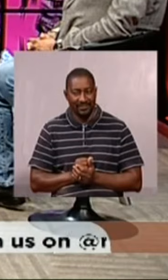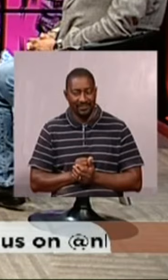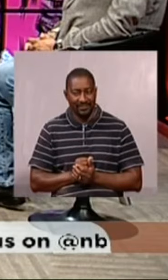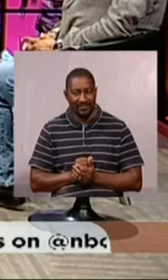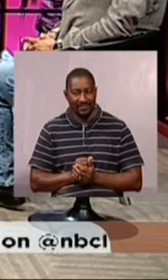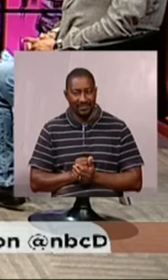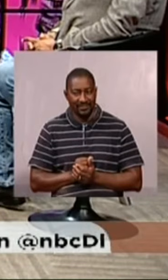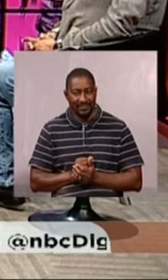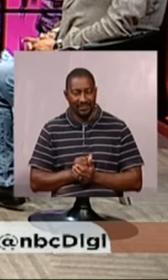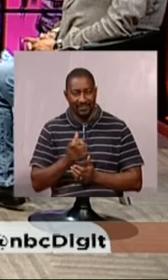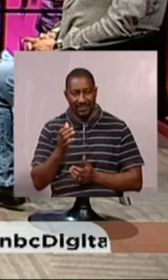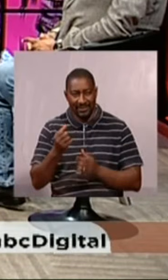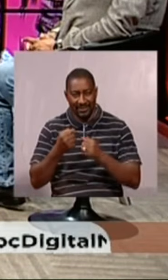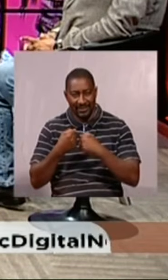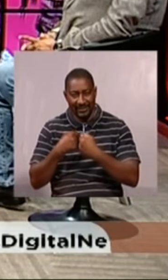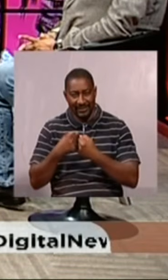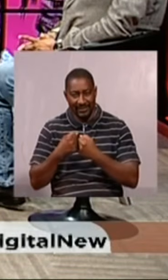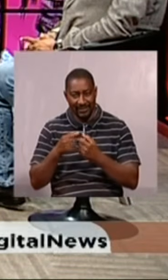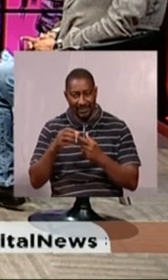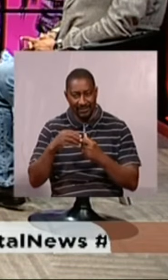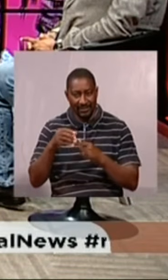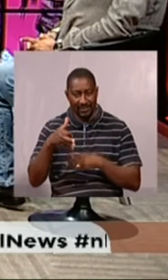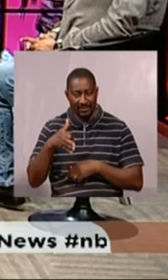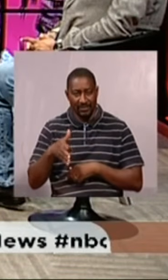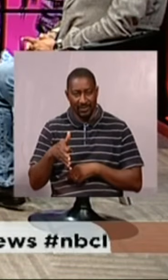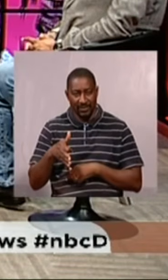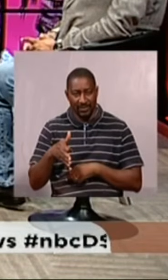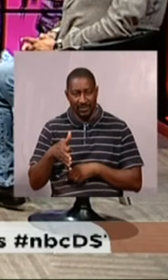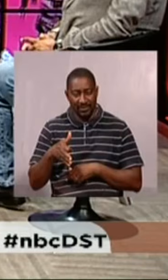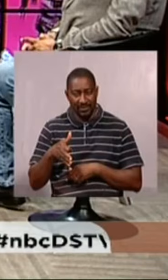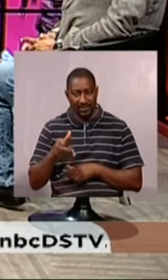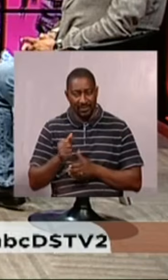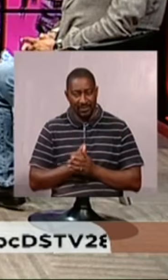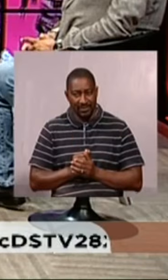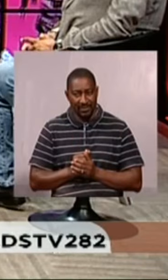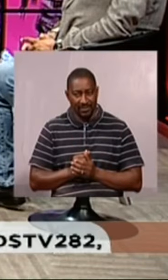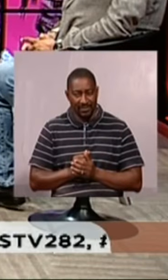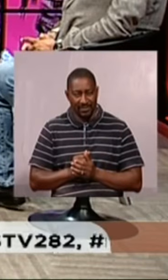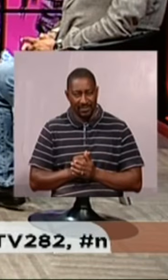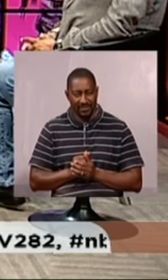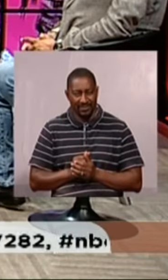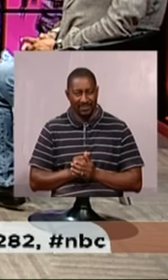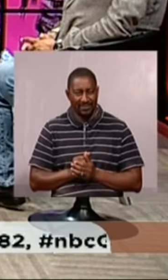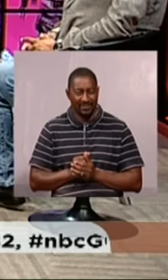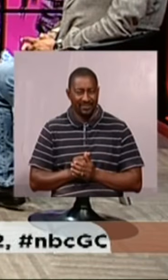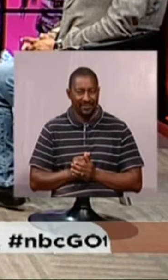give a challenge, especially to the media personalities. I know currently we sort of...